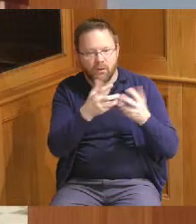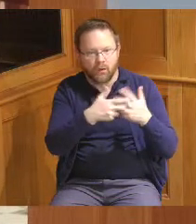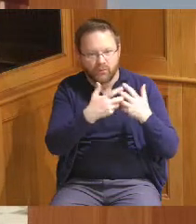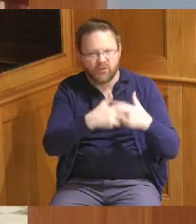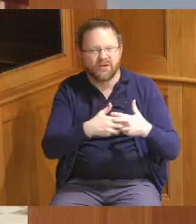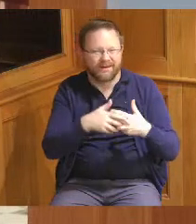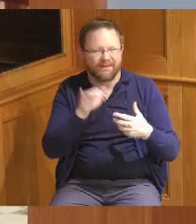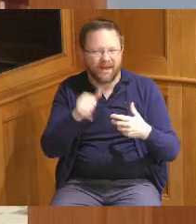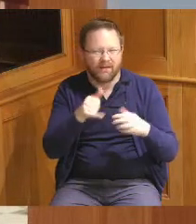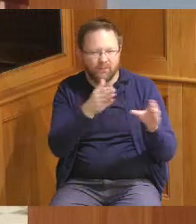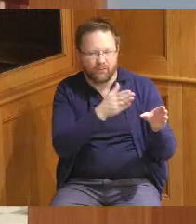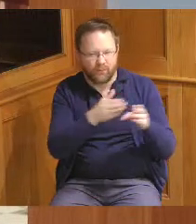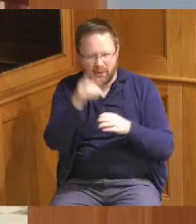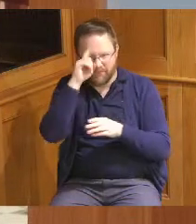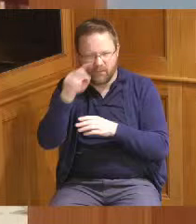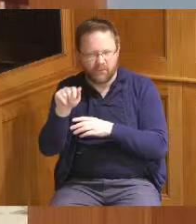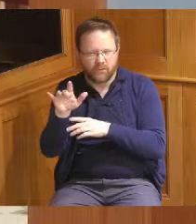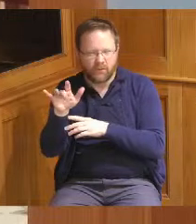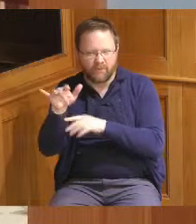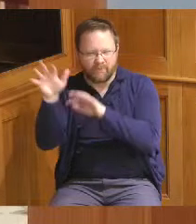season.